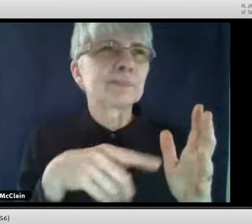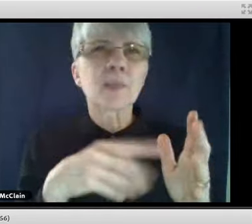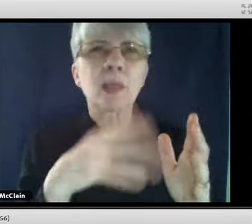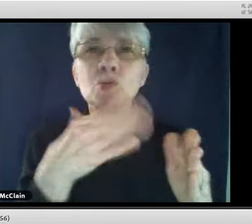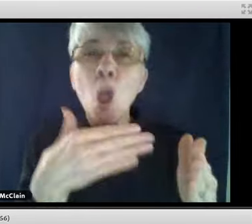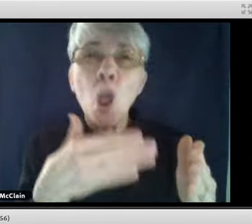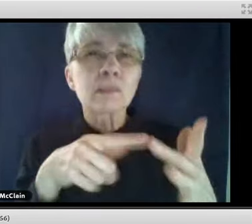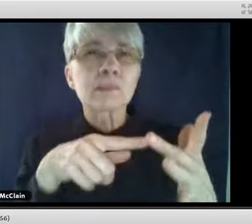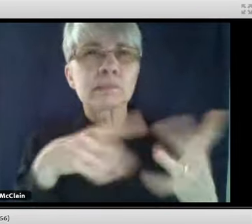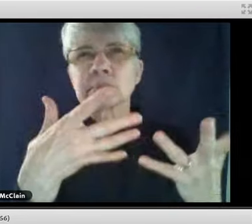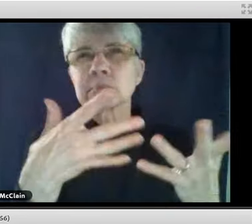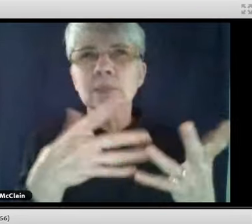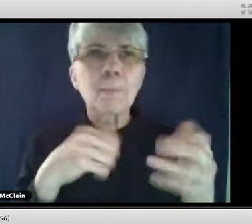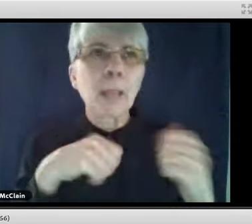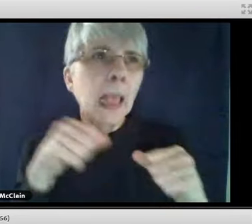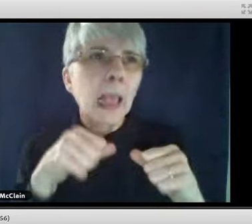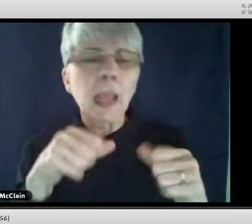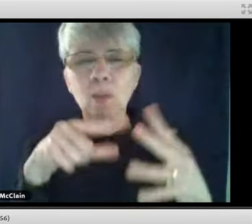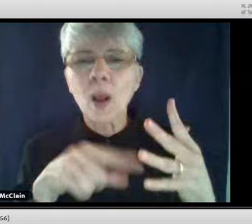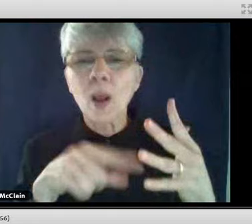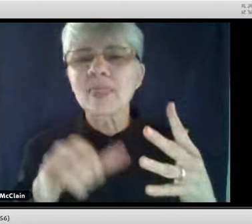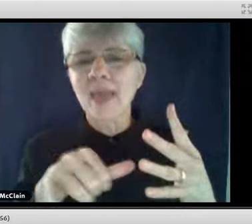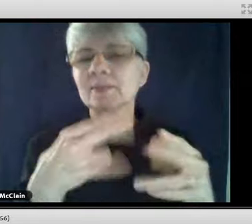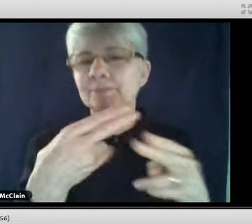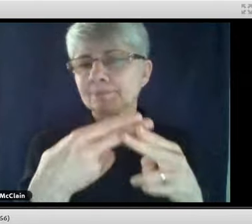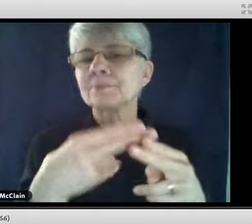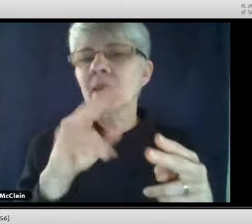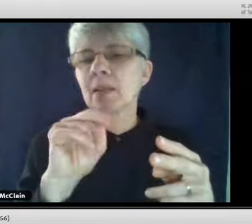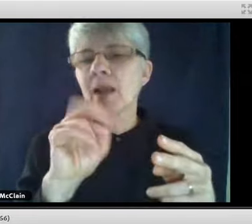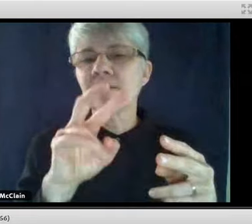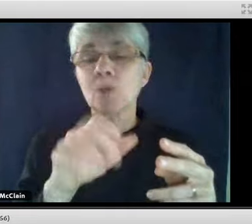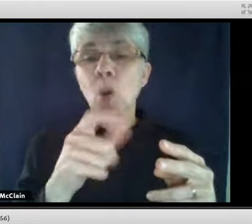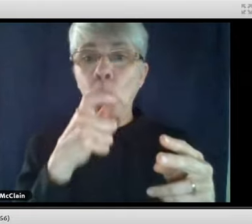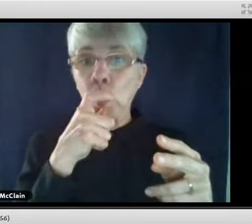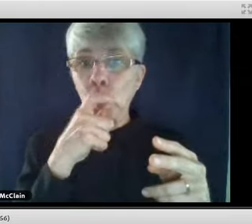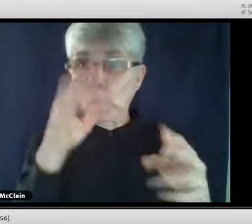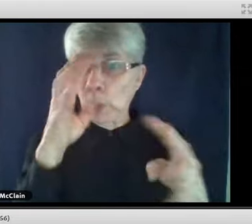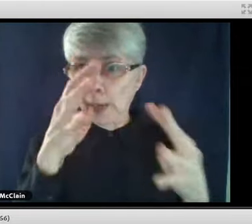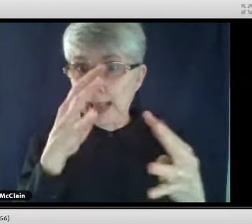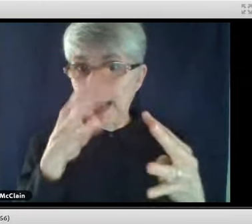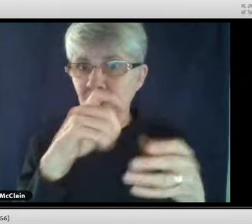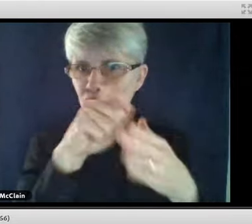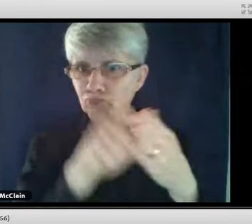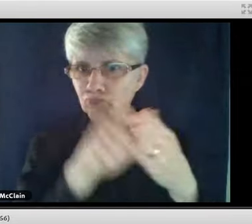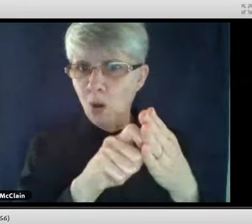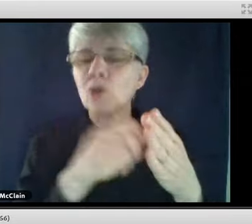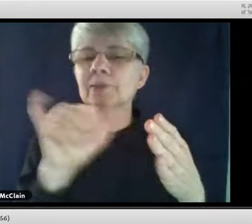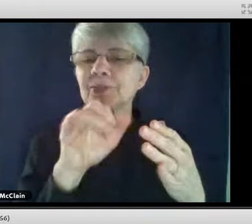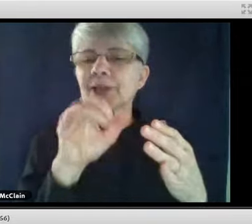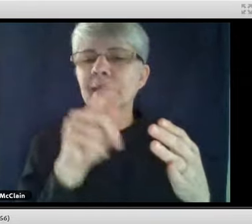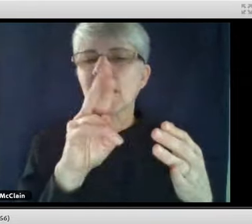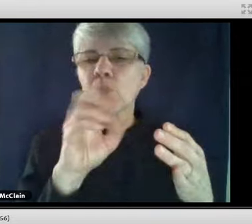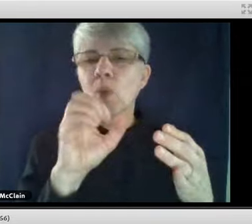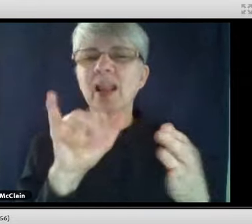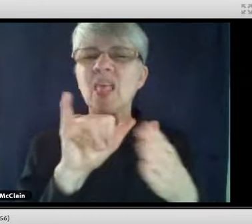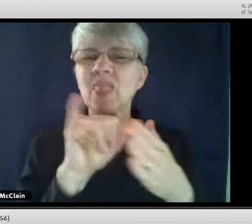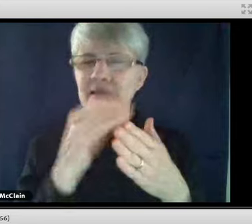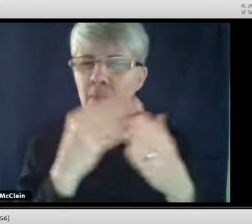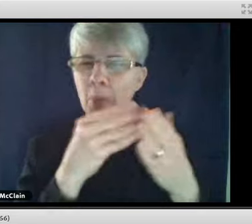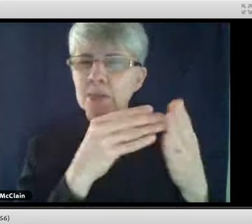song, is it a play, etc., and a creator. Generally, the works have creators. So those are all attributes of this